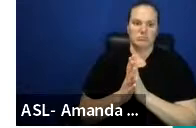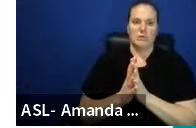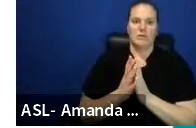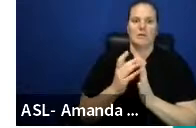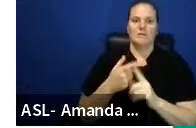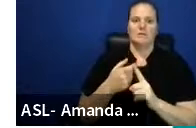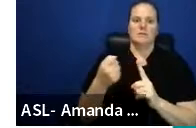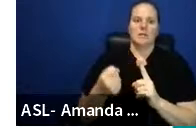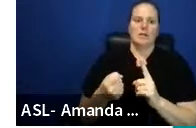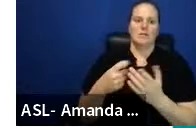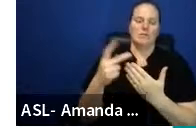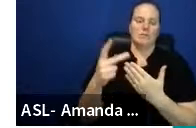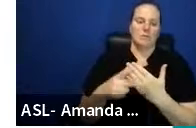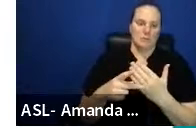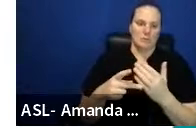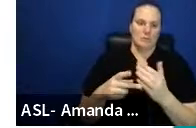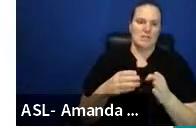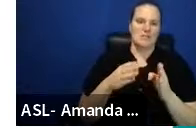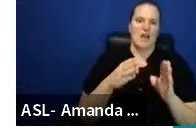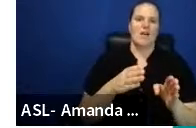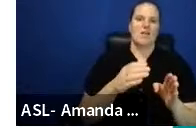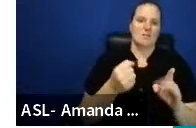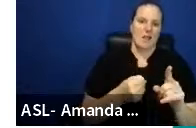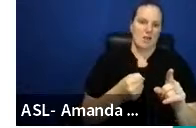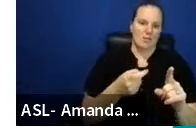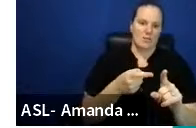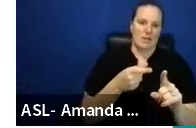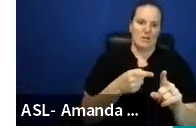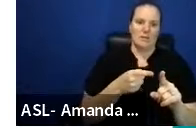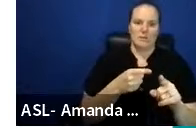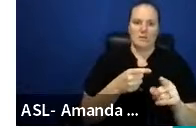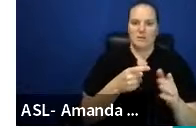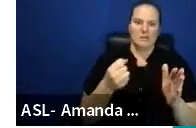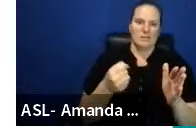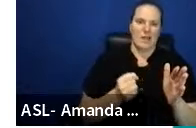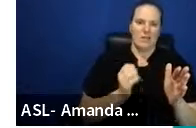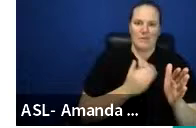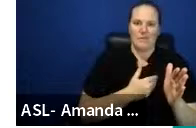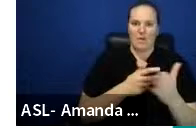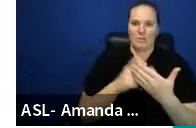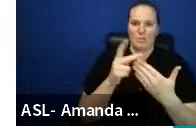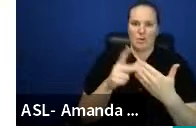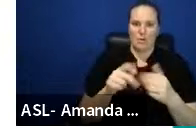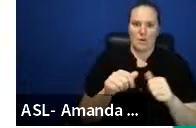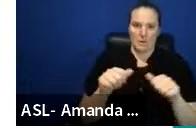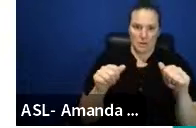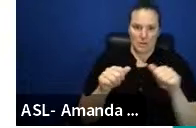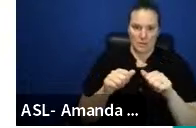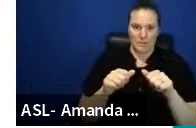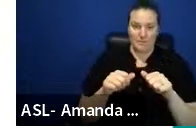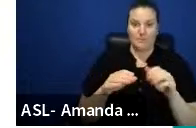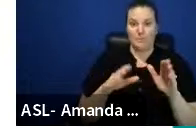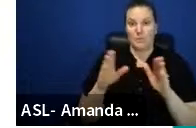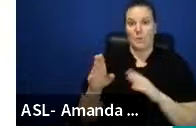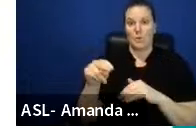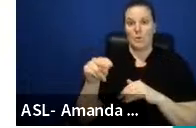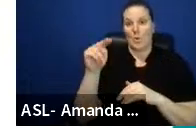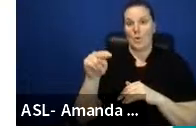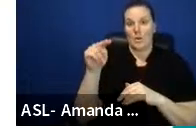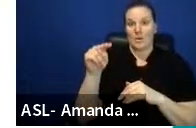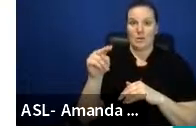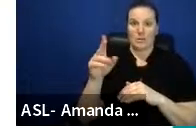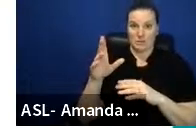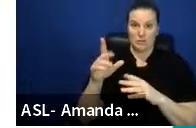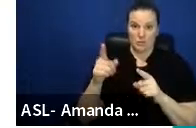that travel time improvement in the southbound that is kind of south of our program area. The northbound travel time during the PM